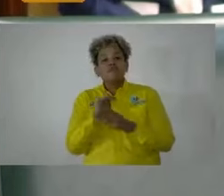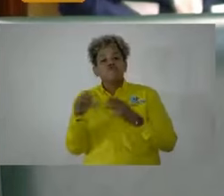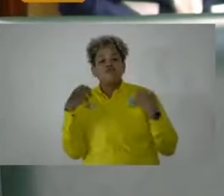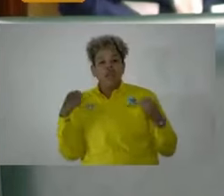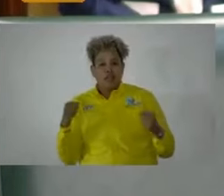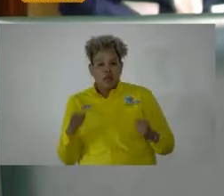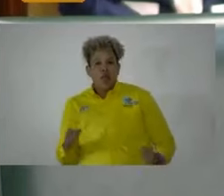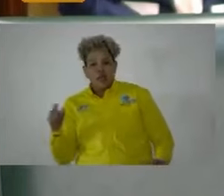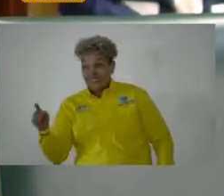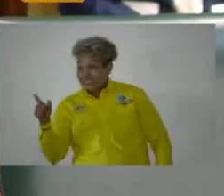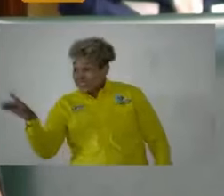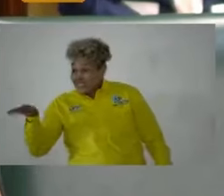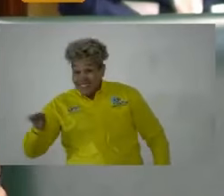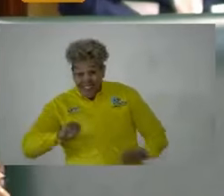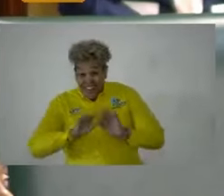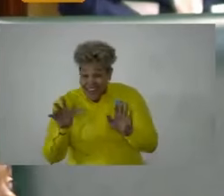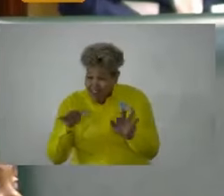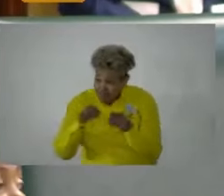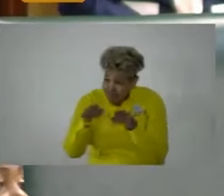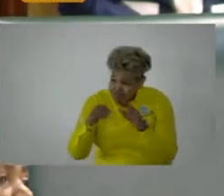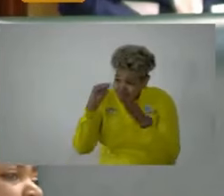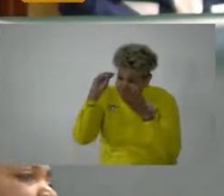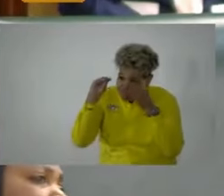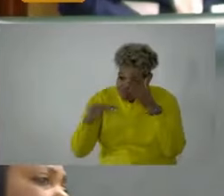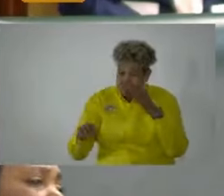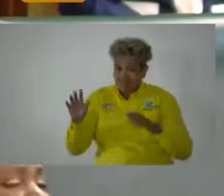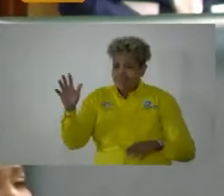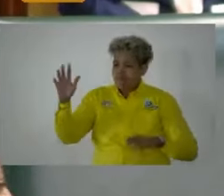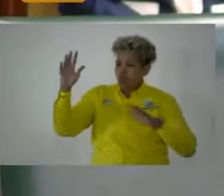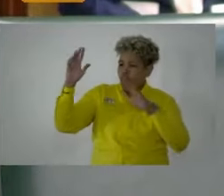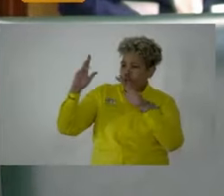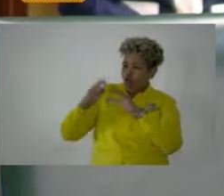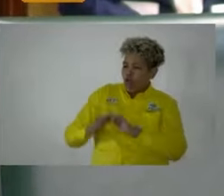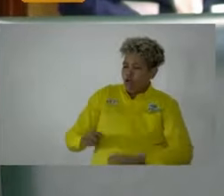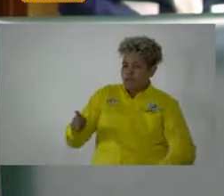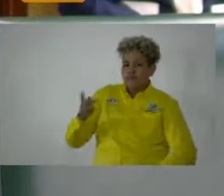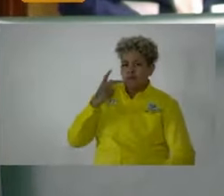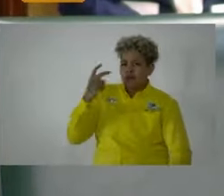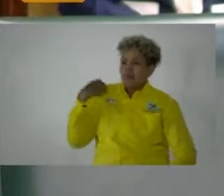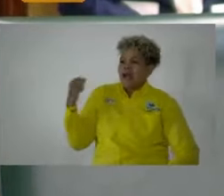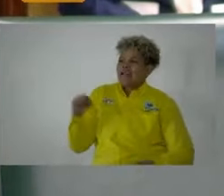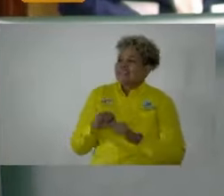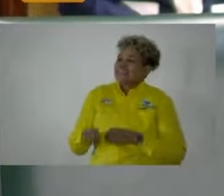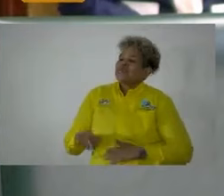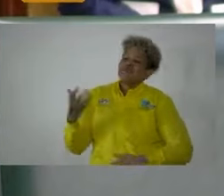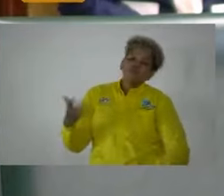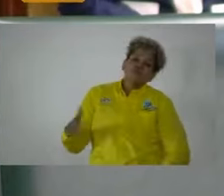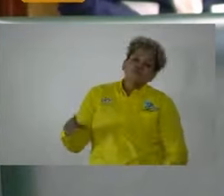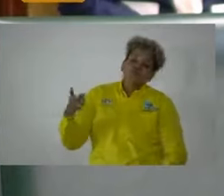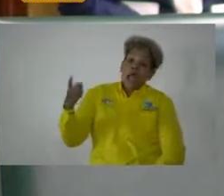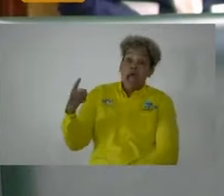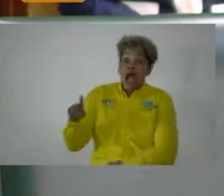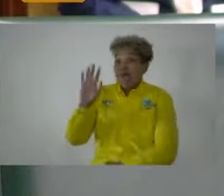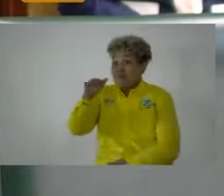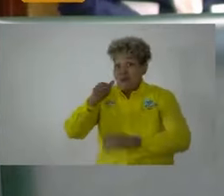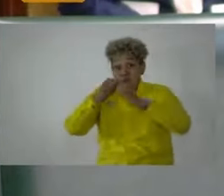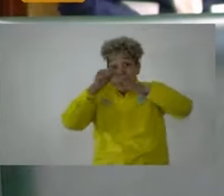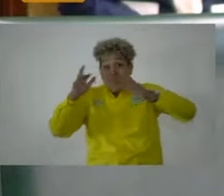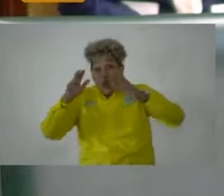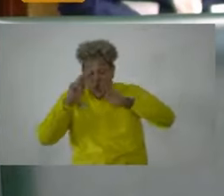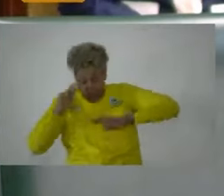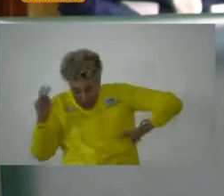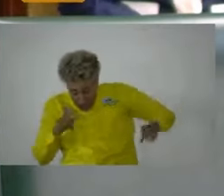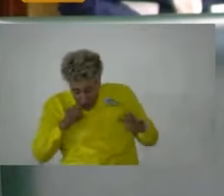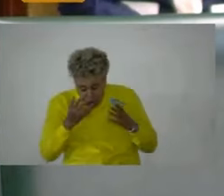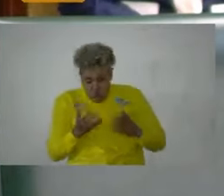and Wellness that clearly outline the dilapidated state of the public health system. Even without resorting to